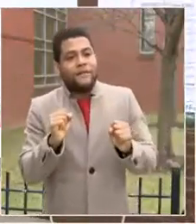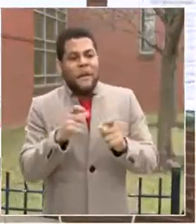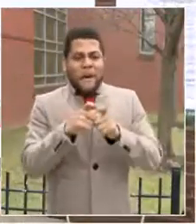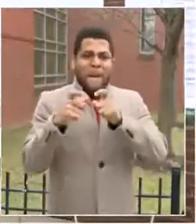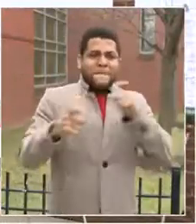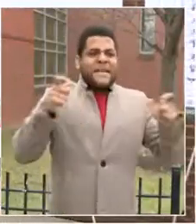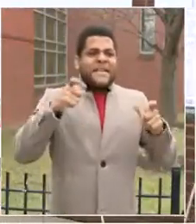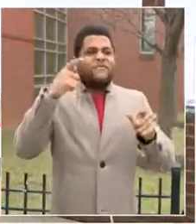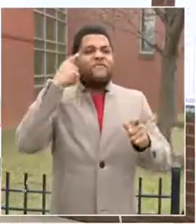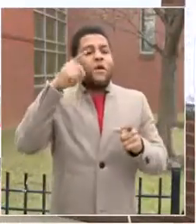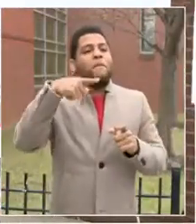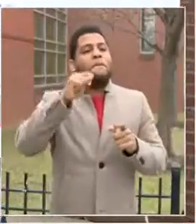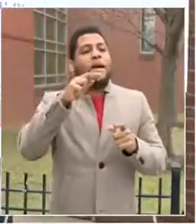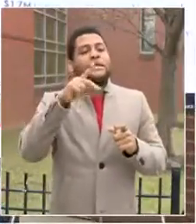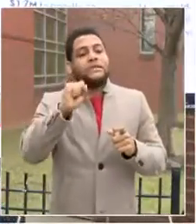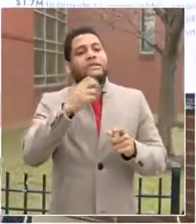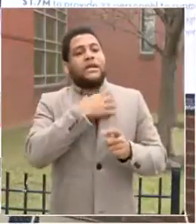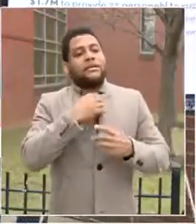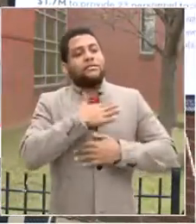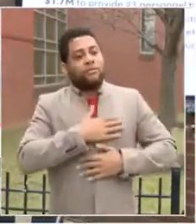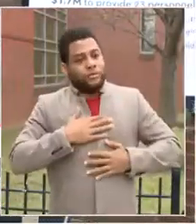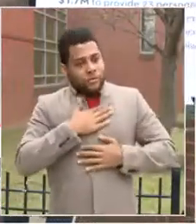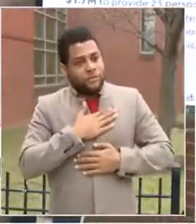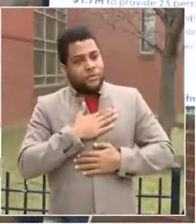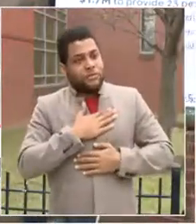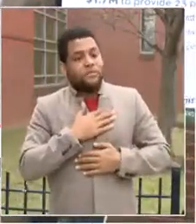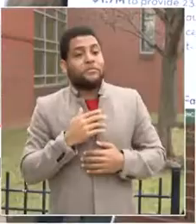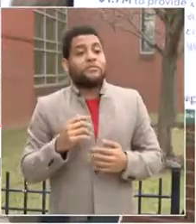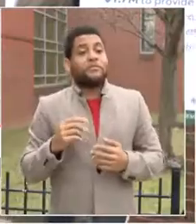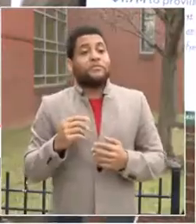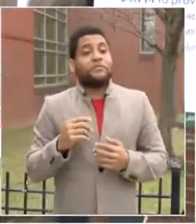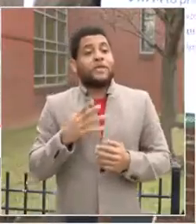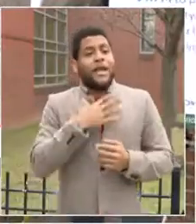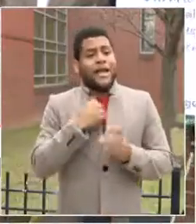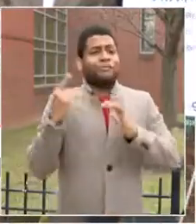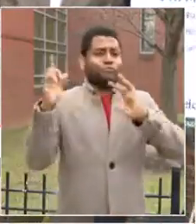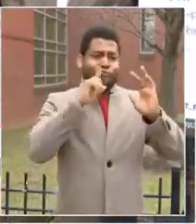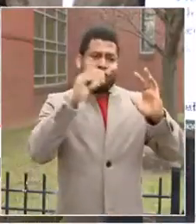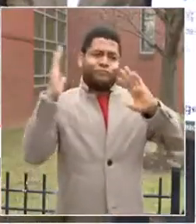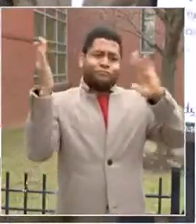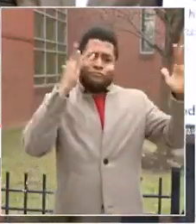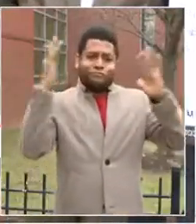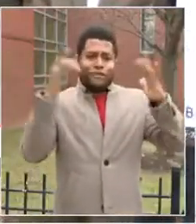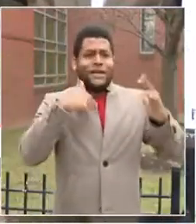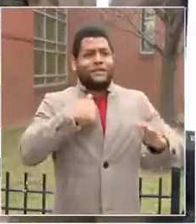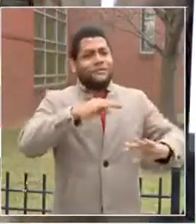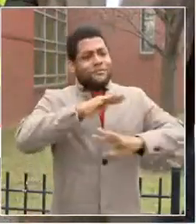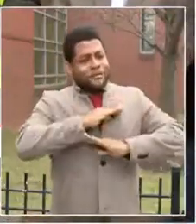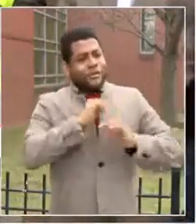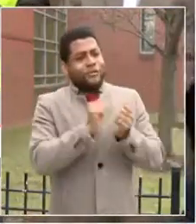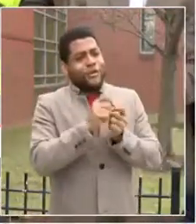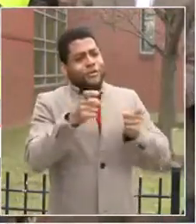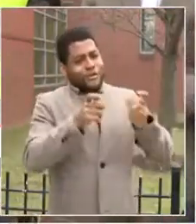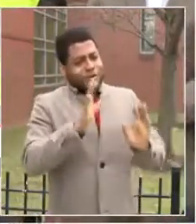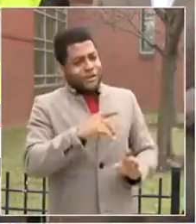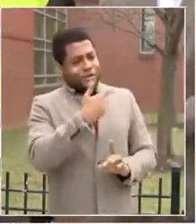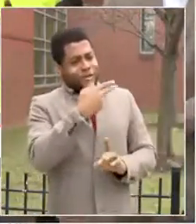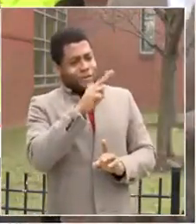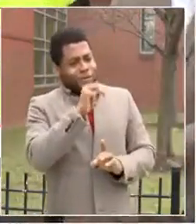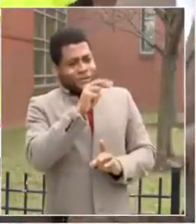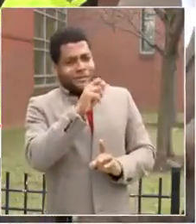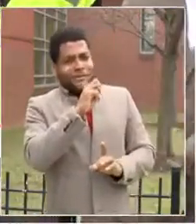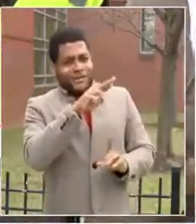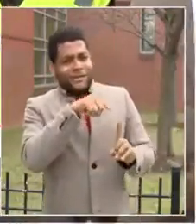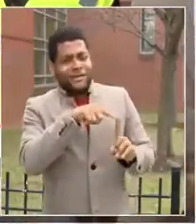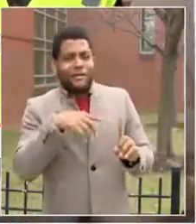recreation. And so I am pleased with Director Hunter, with our incredible team